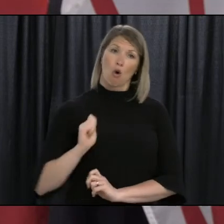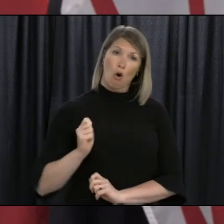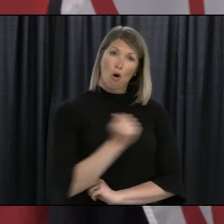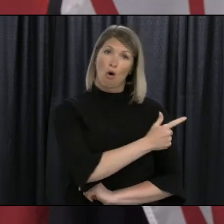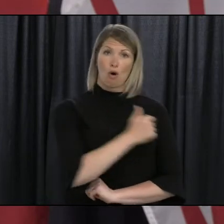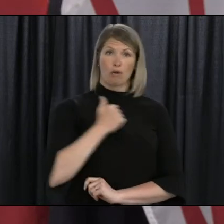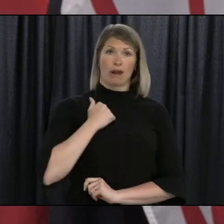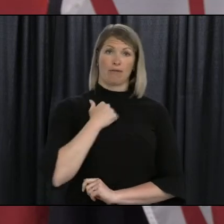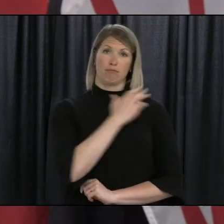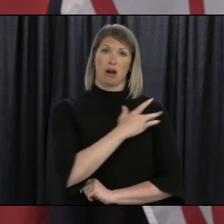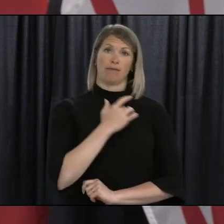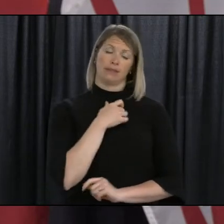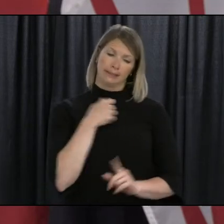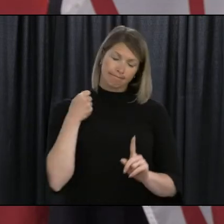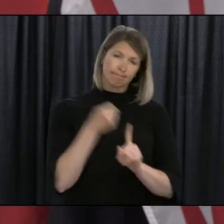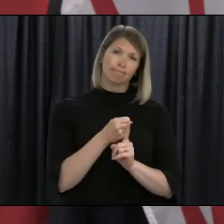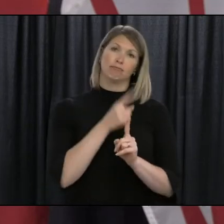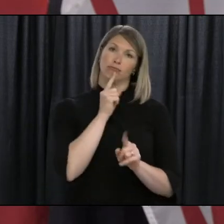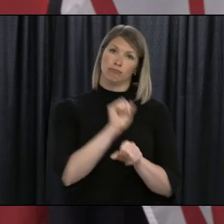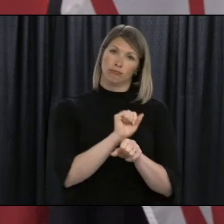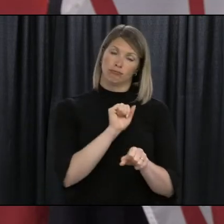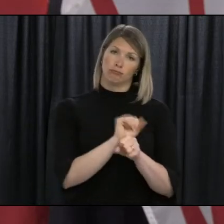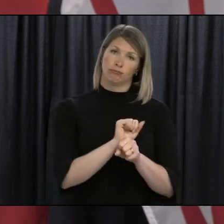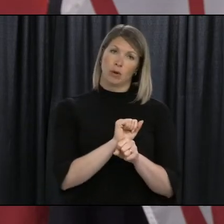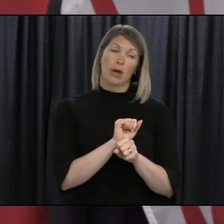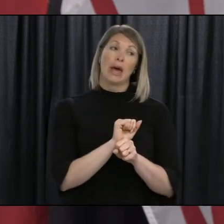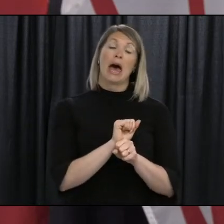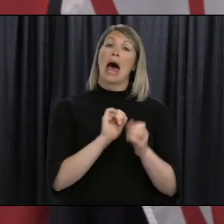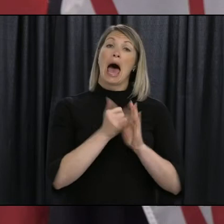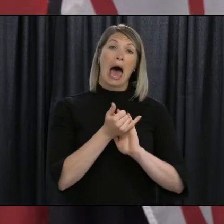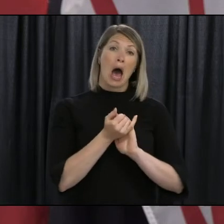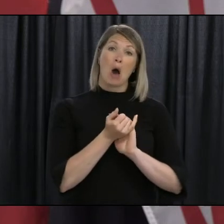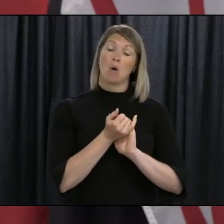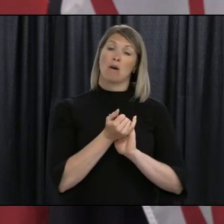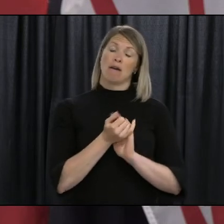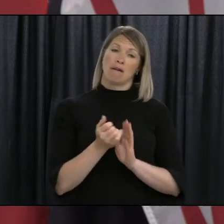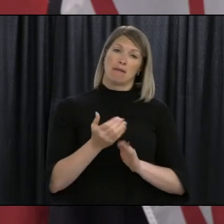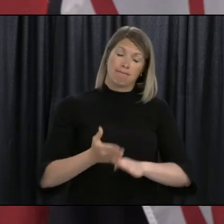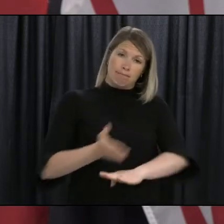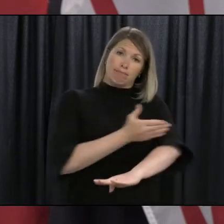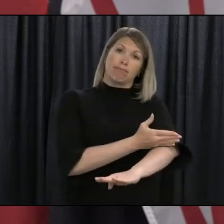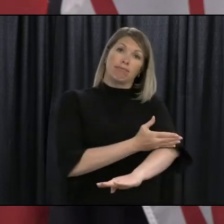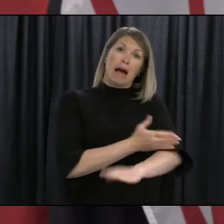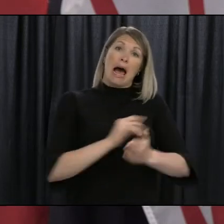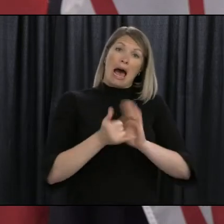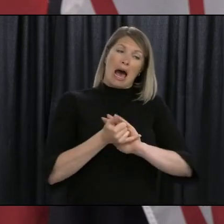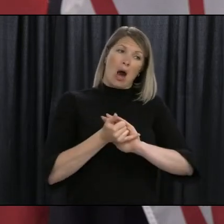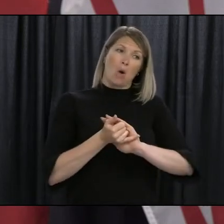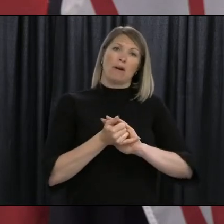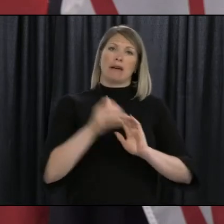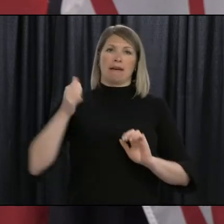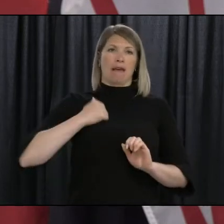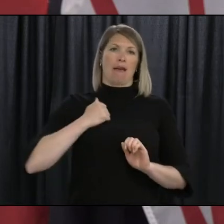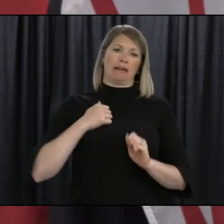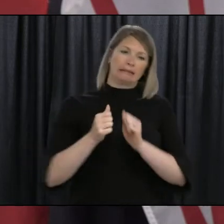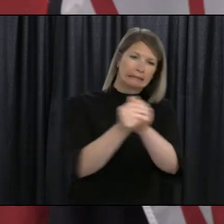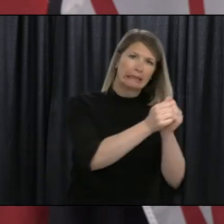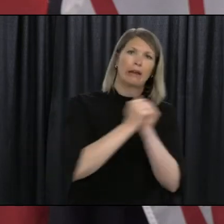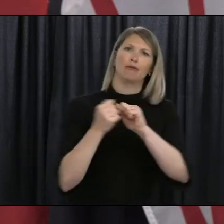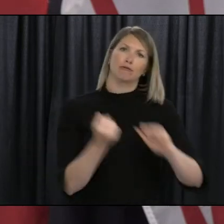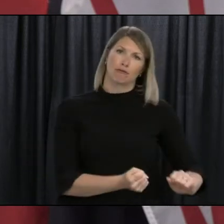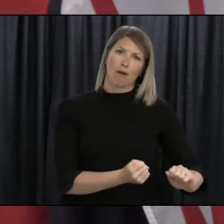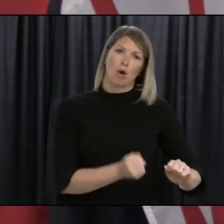will all have to work together to overcome this. The next year or two will present this province